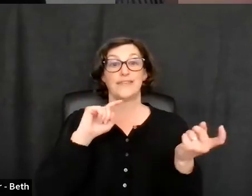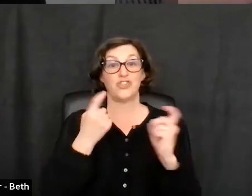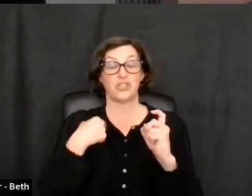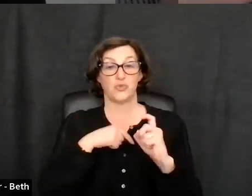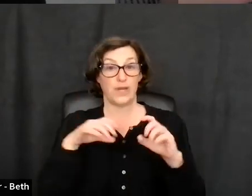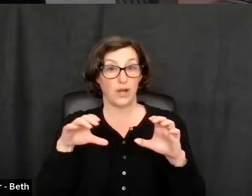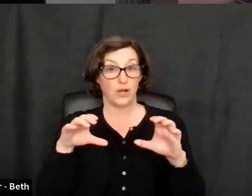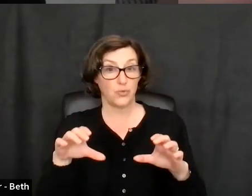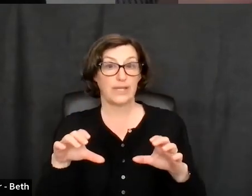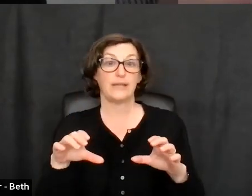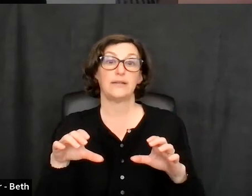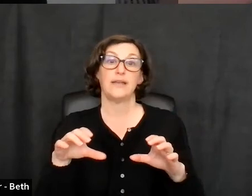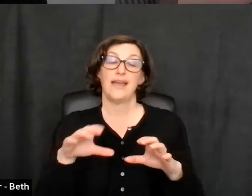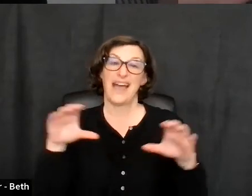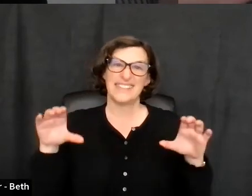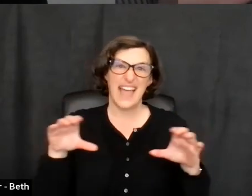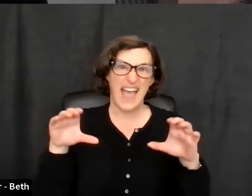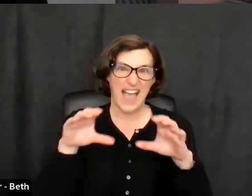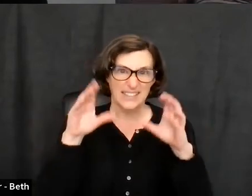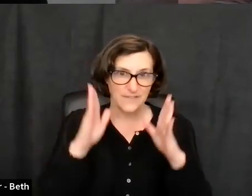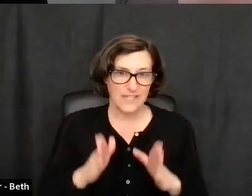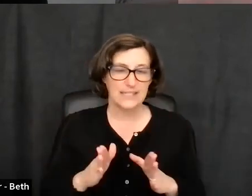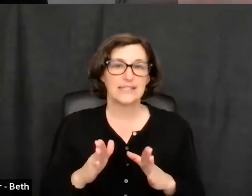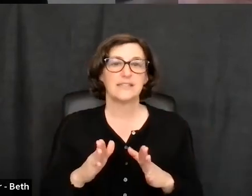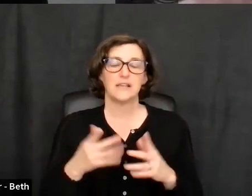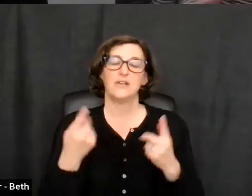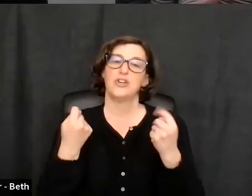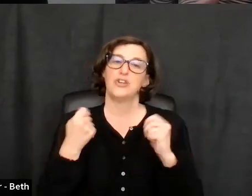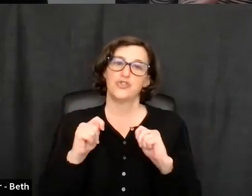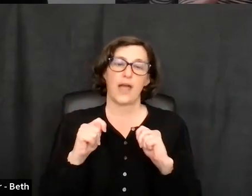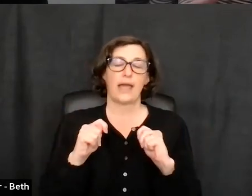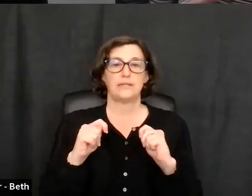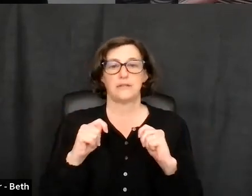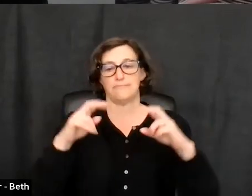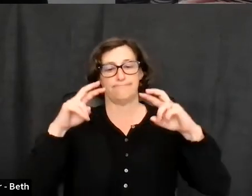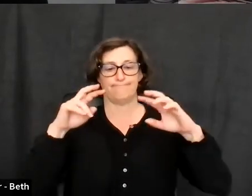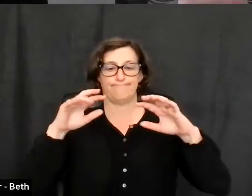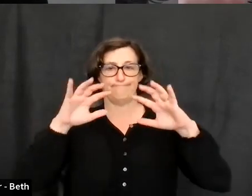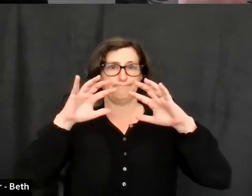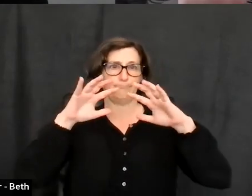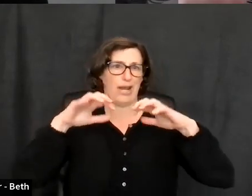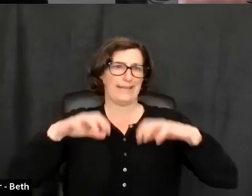like as activists, trying to like dismantle